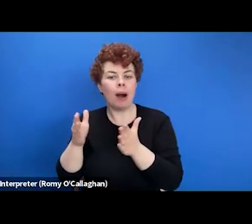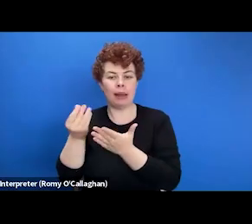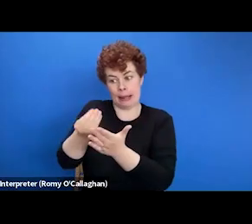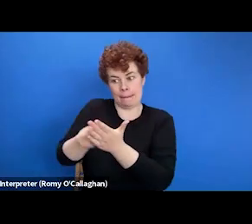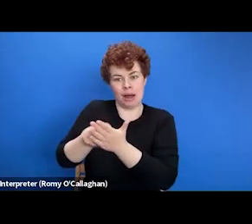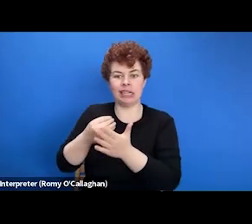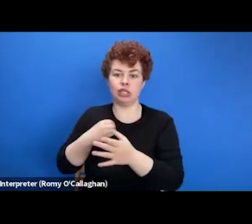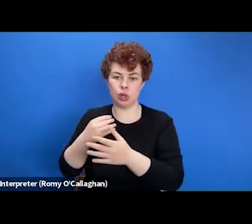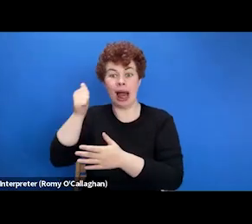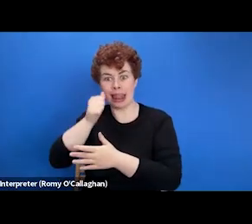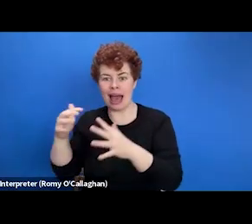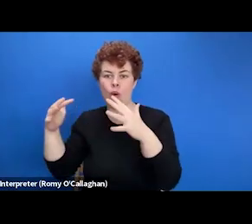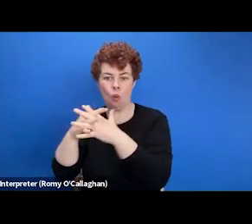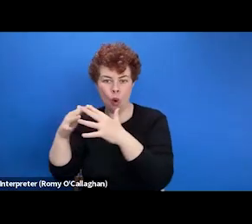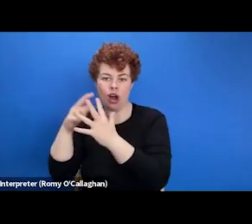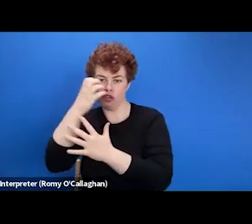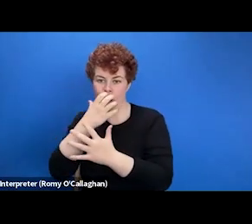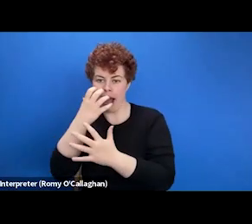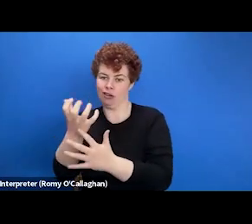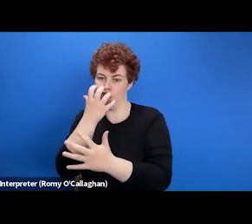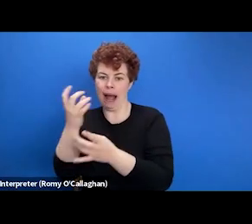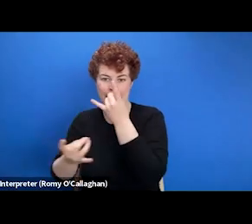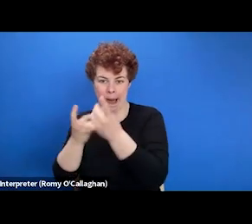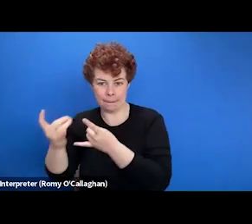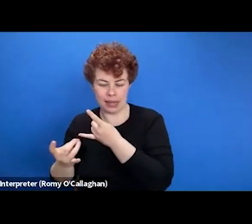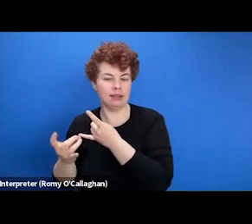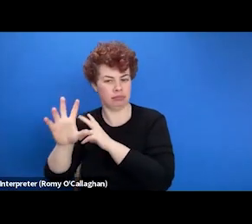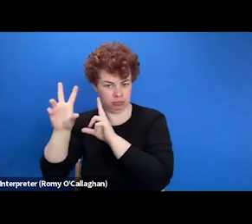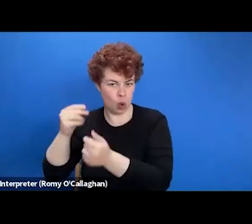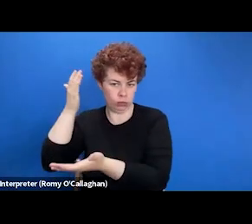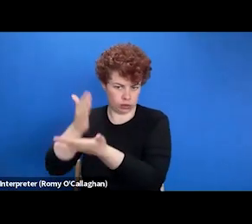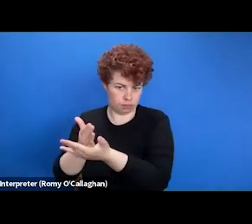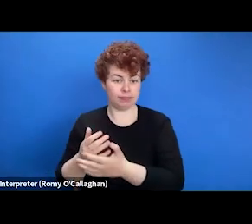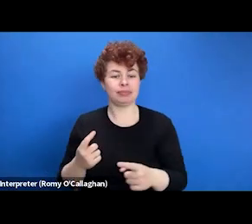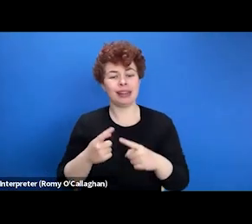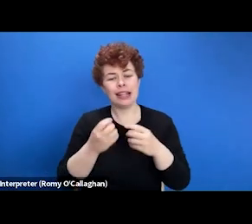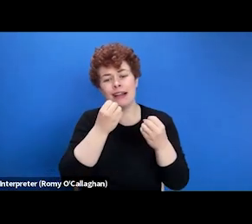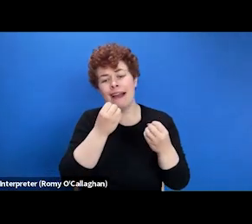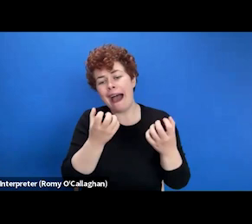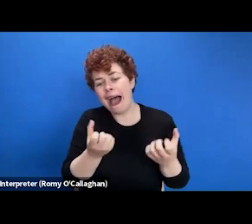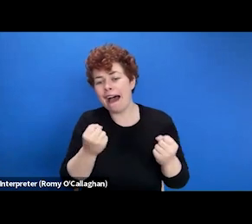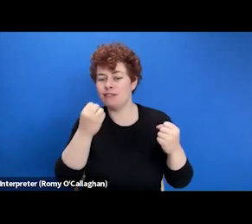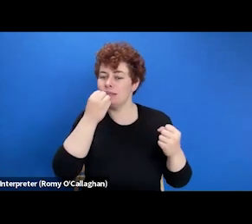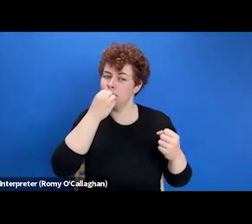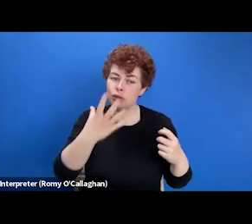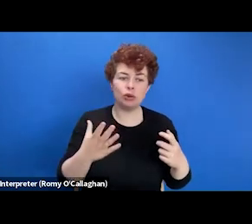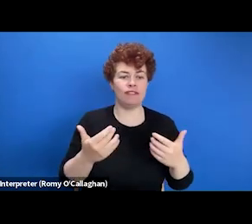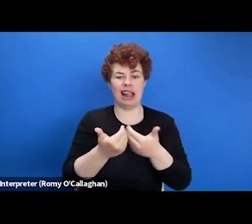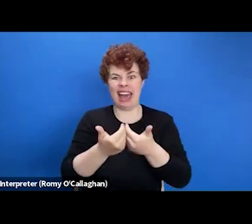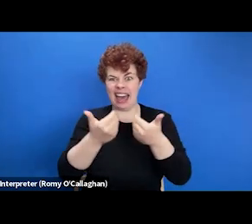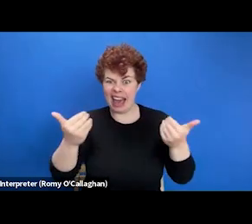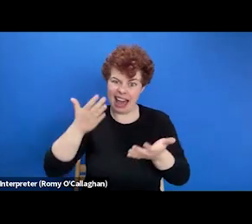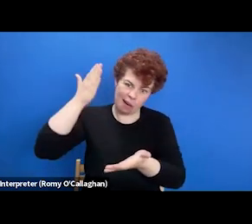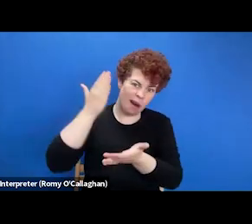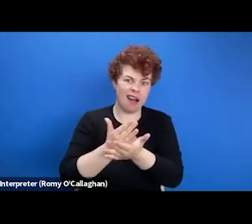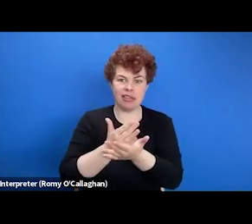crimes and crimes against humanity. But of course, also we have this beautiful Apartheid Free Zone that we're going to hear more